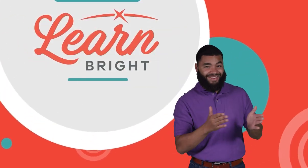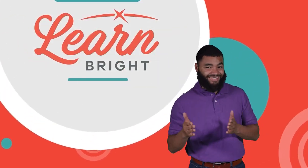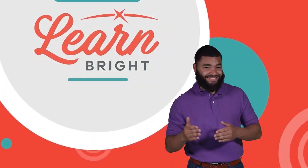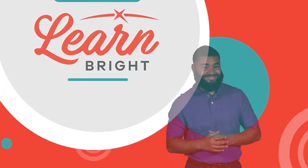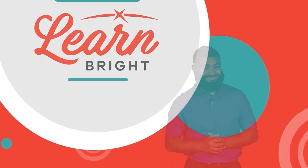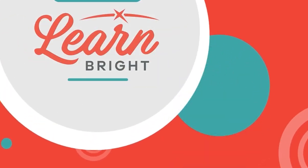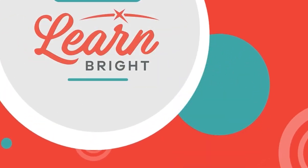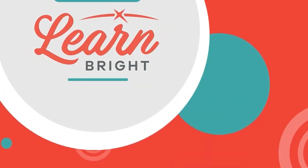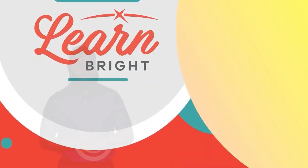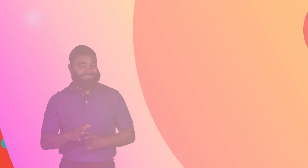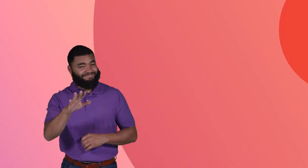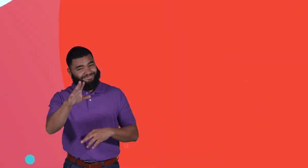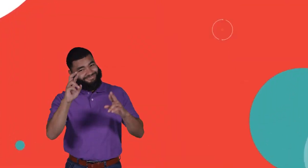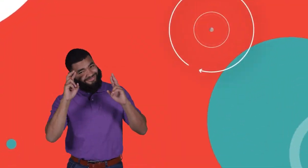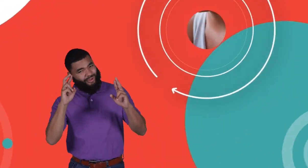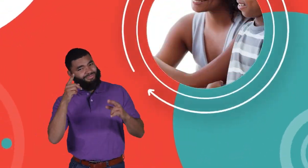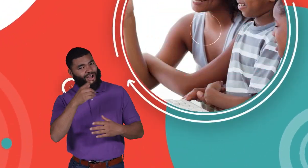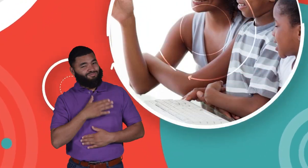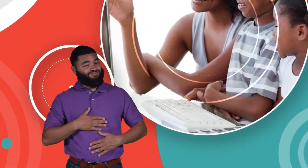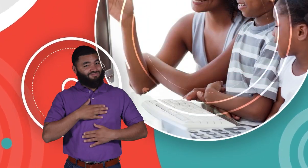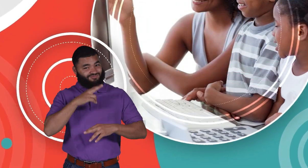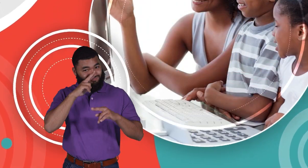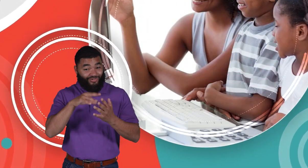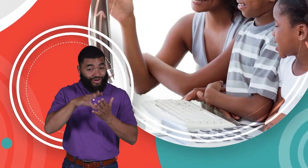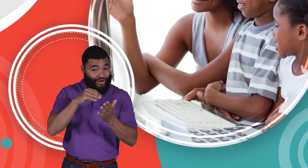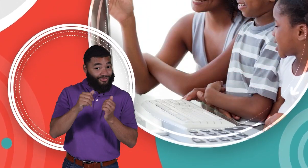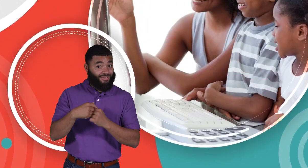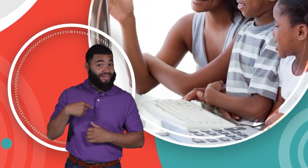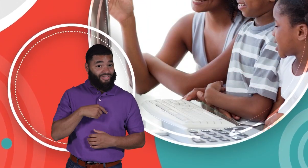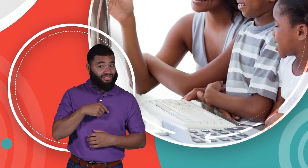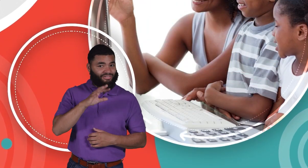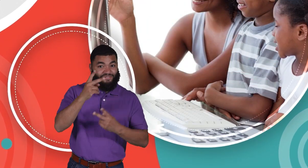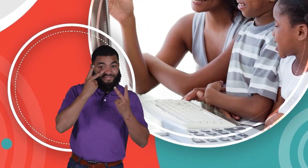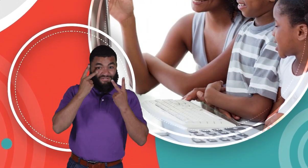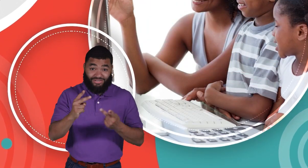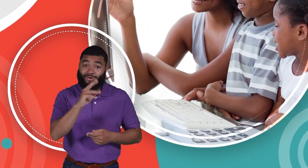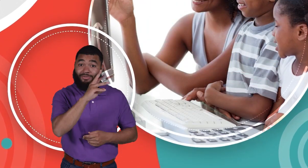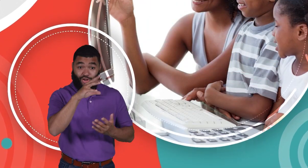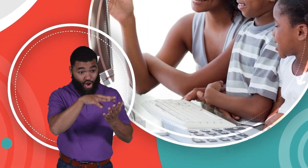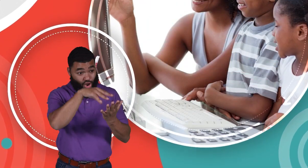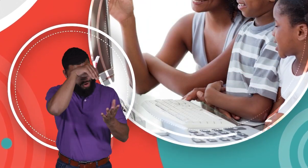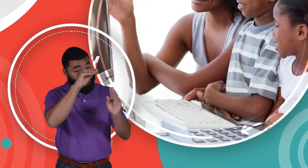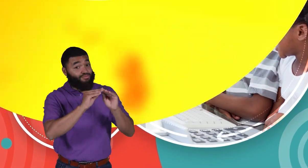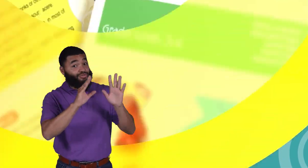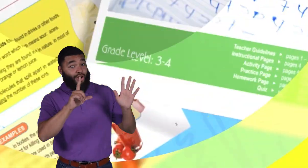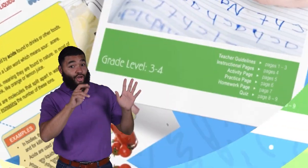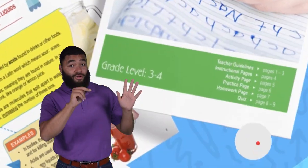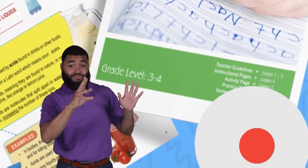us. Visit us at learnbright.org for thousands of free